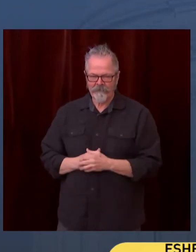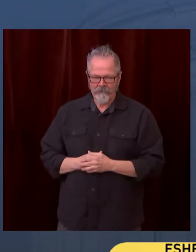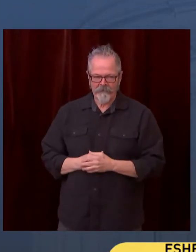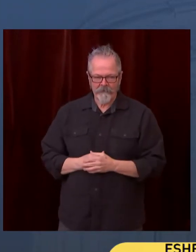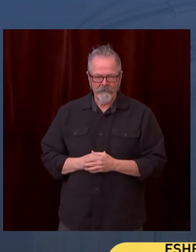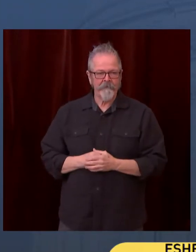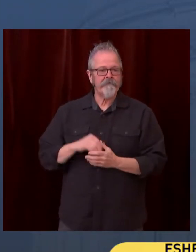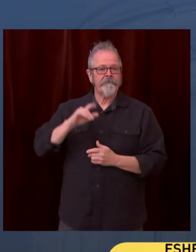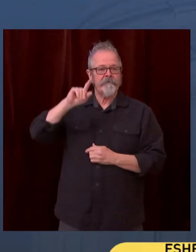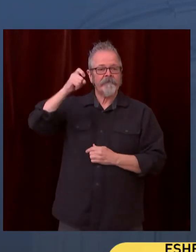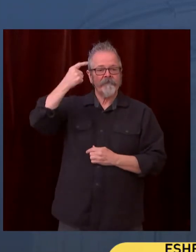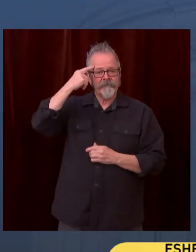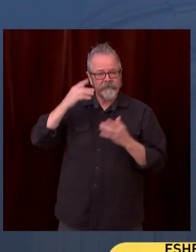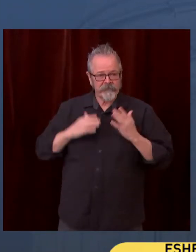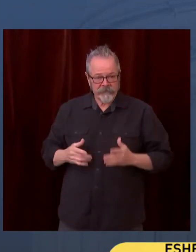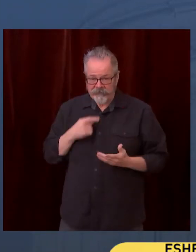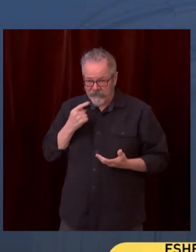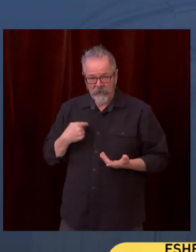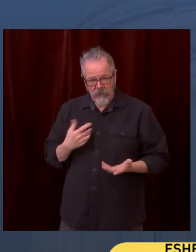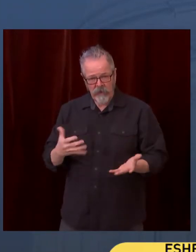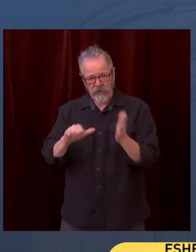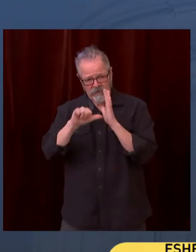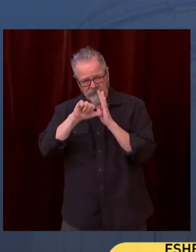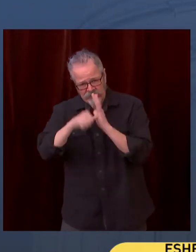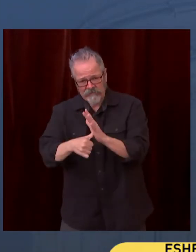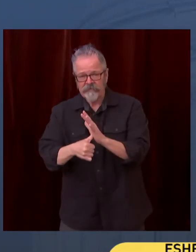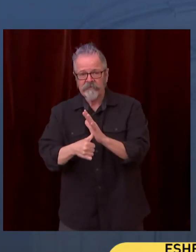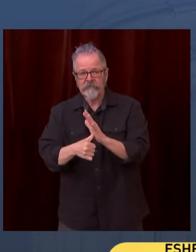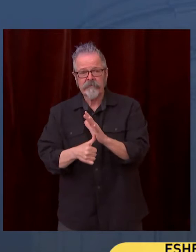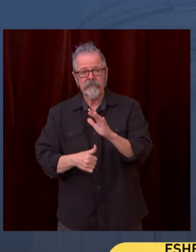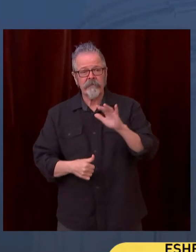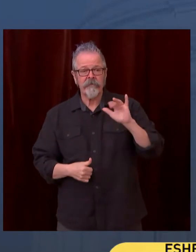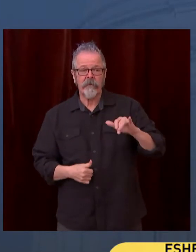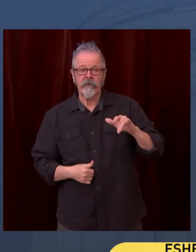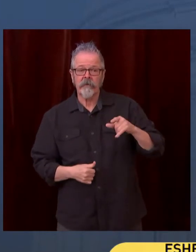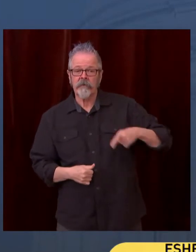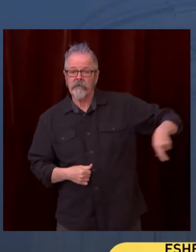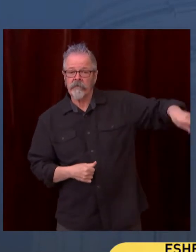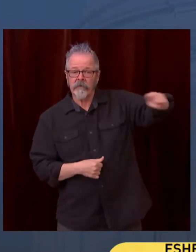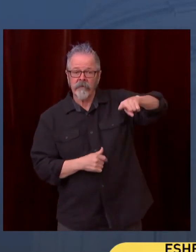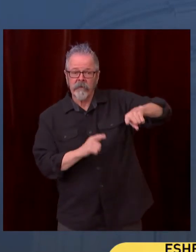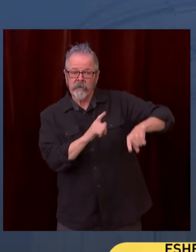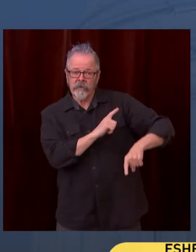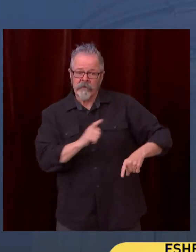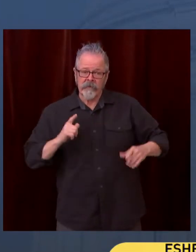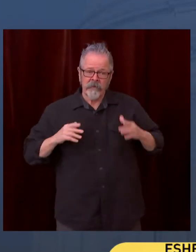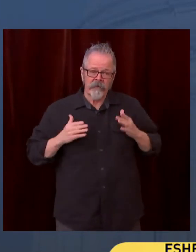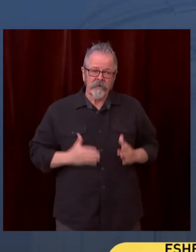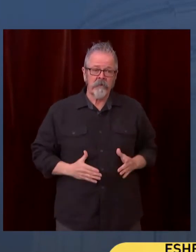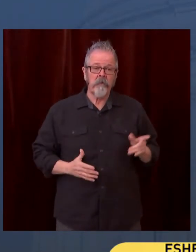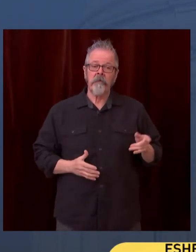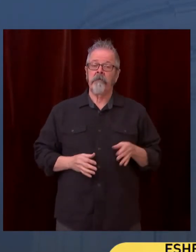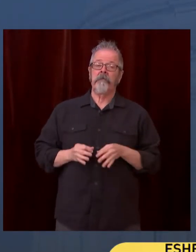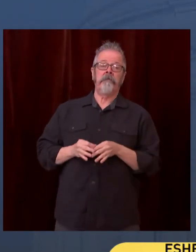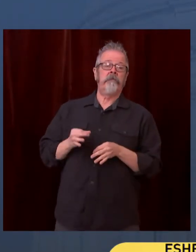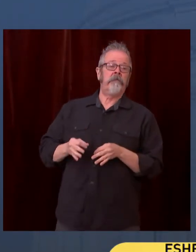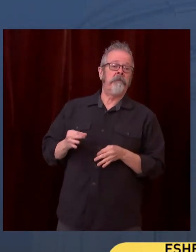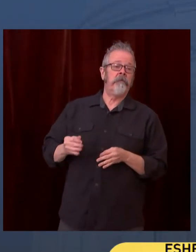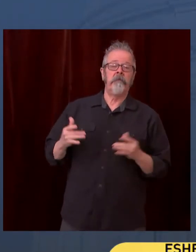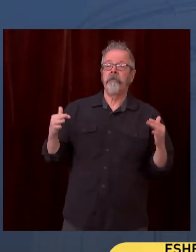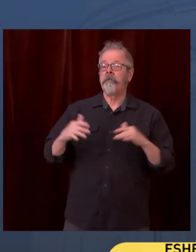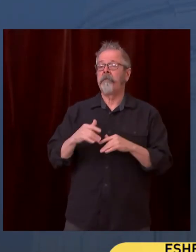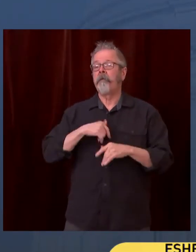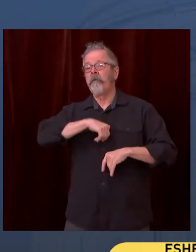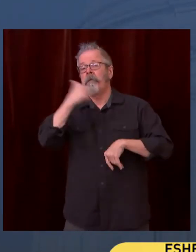the legislative session. They have been working on this work before the legislature started the session. That has allowed us to do